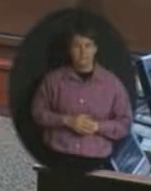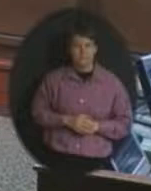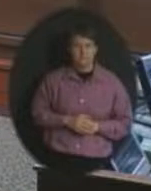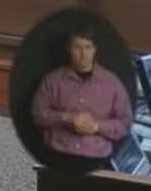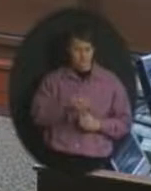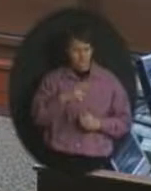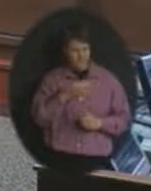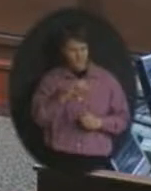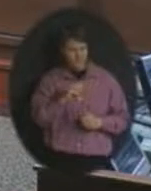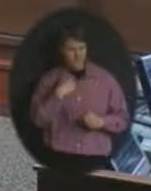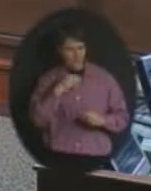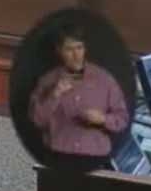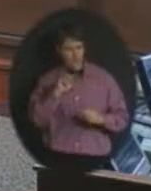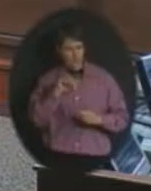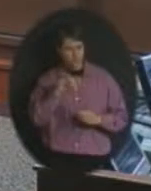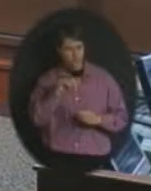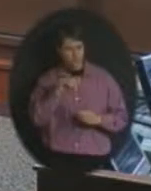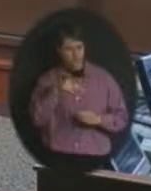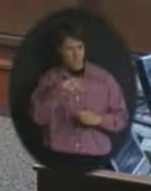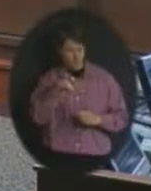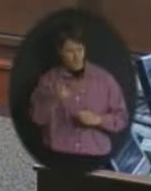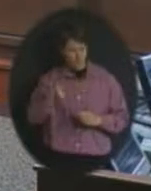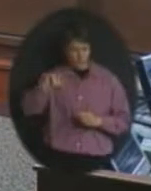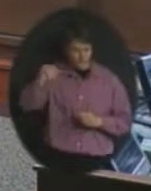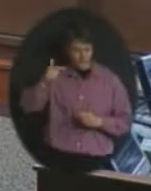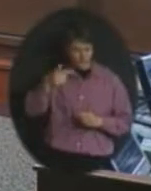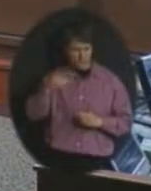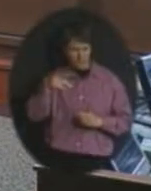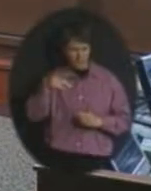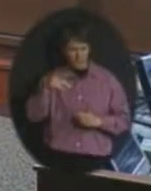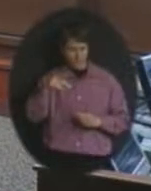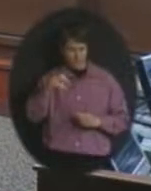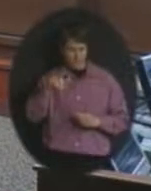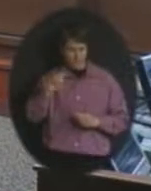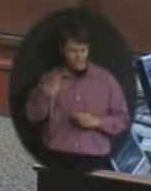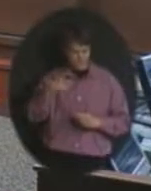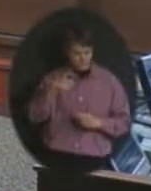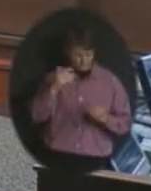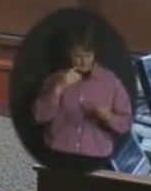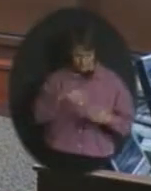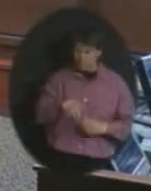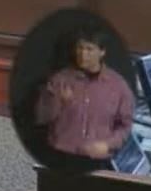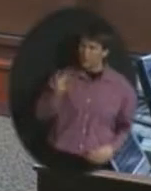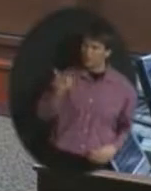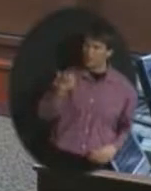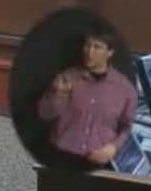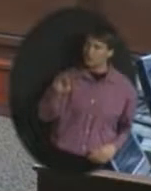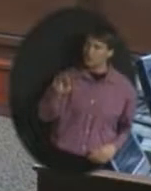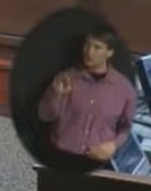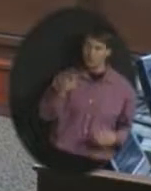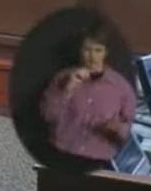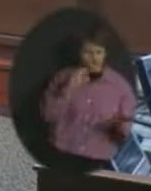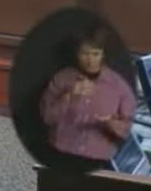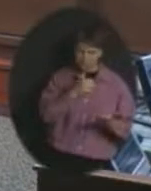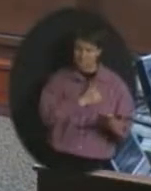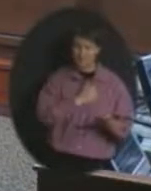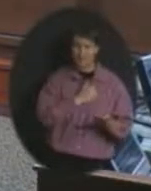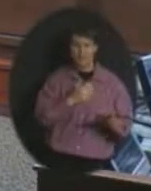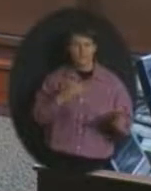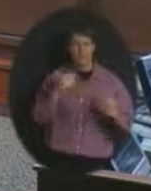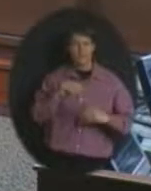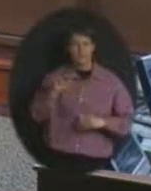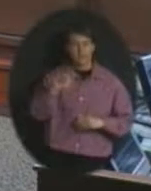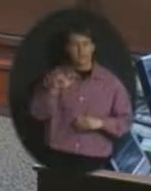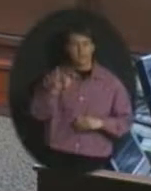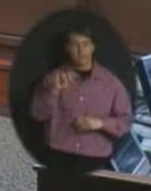Ms. Hibbs, I have a motion by Mr. Parker and a second by Mr. Poland. Would you call the roll, please? Yes. Mrs. Felter, whoops, she's not here, I'm sorry.